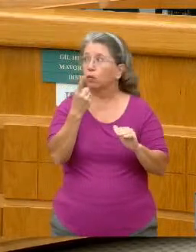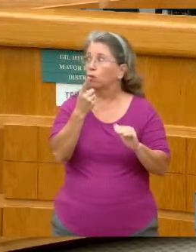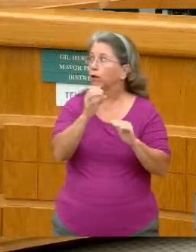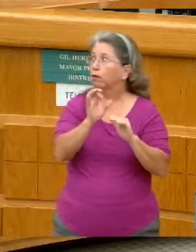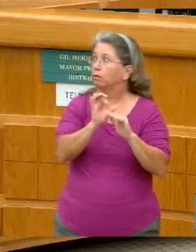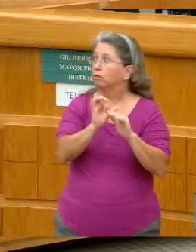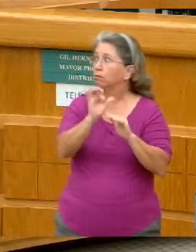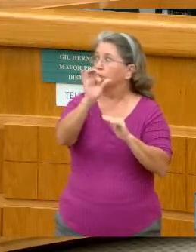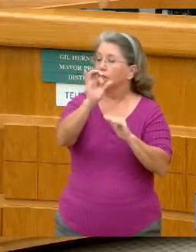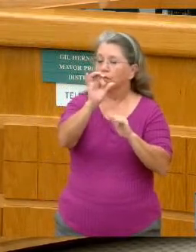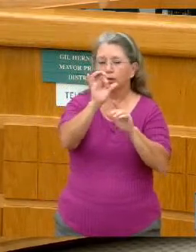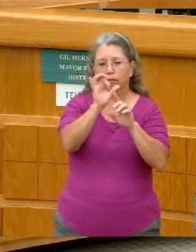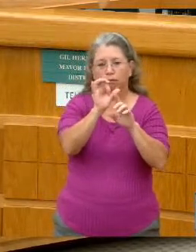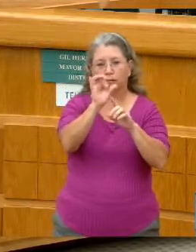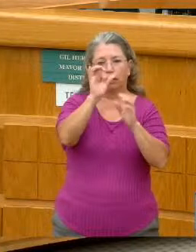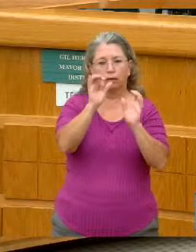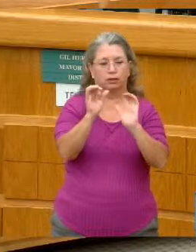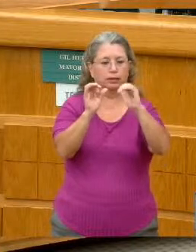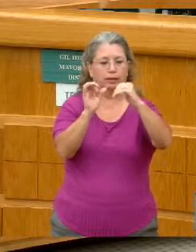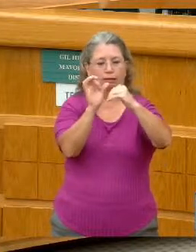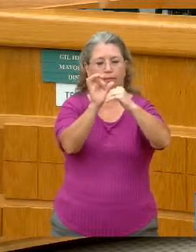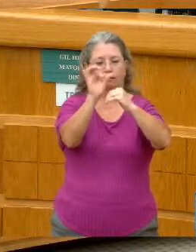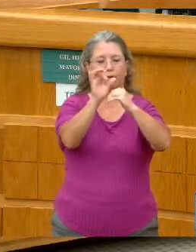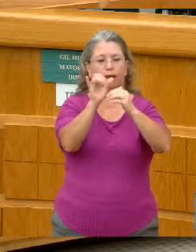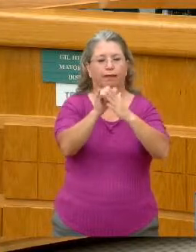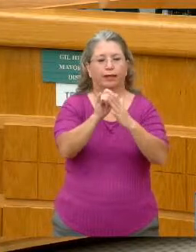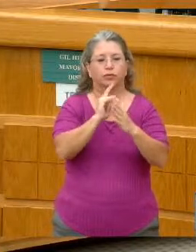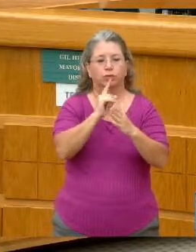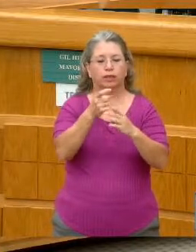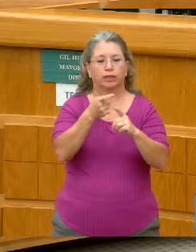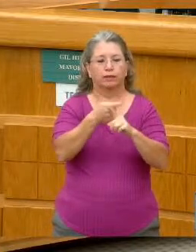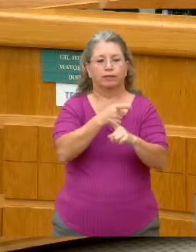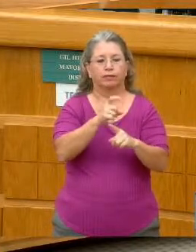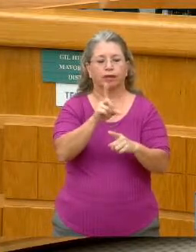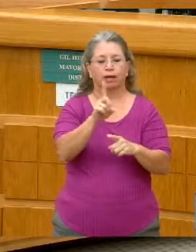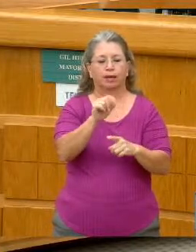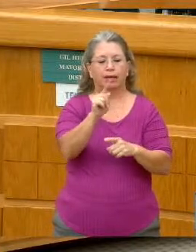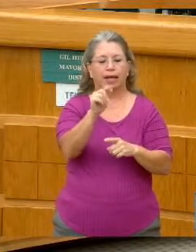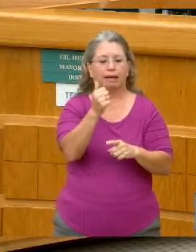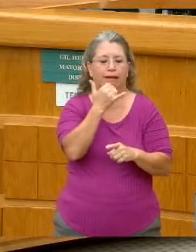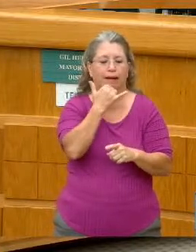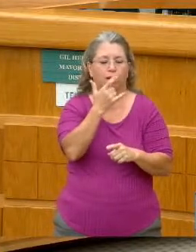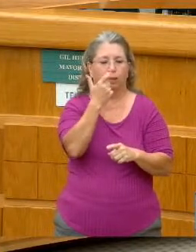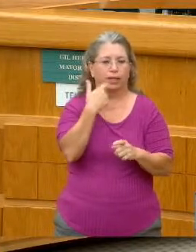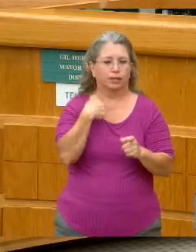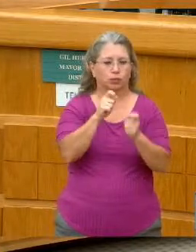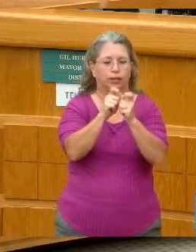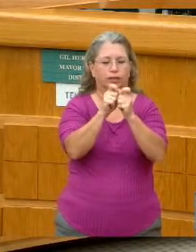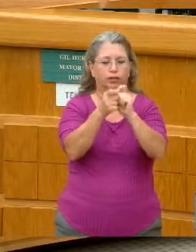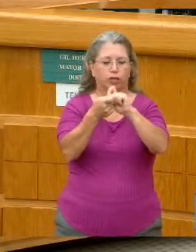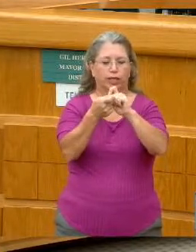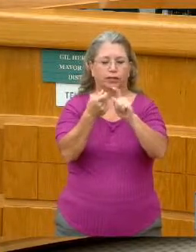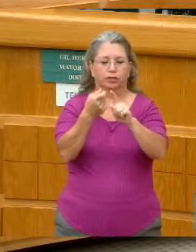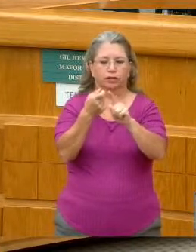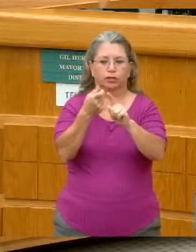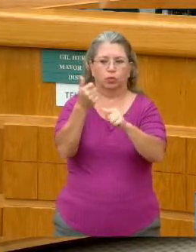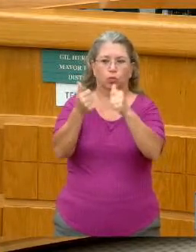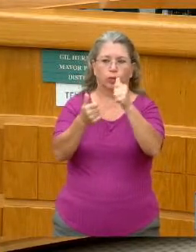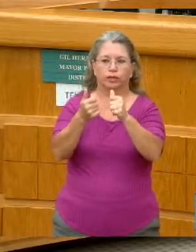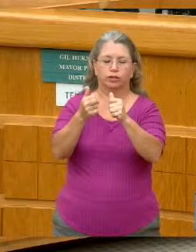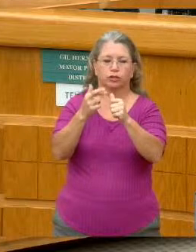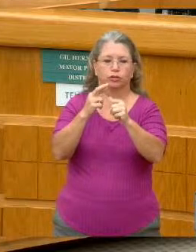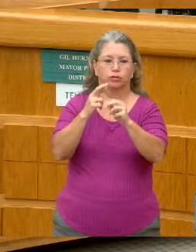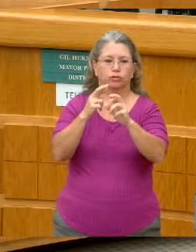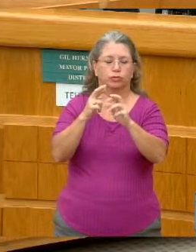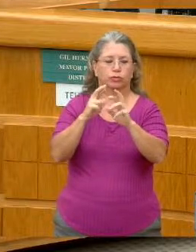point's actually the result of a data error that occurred when we switched from one reporting system to another, which I neglected to